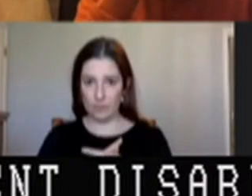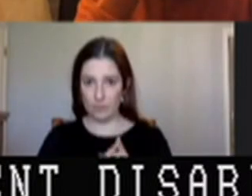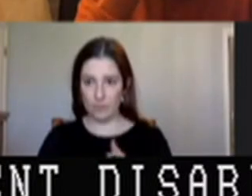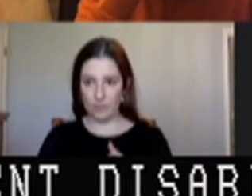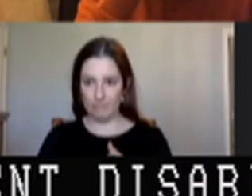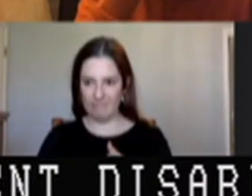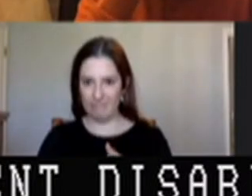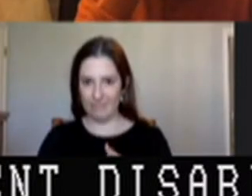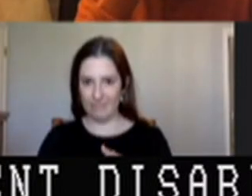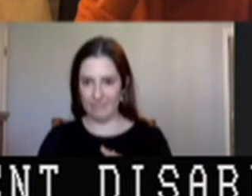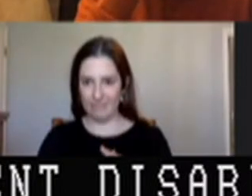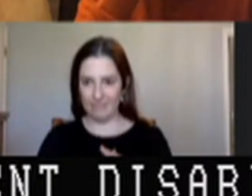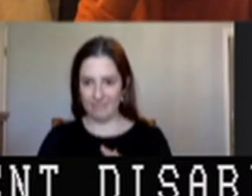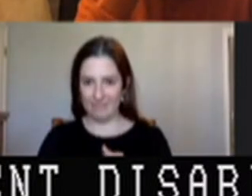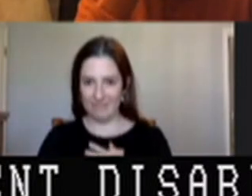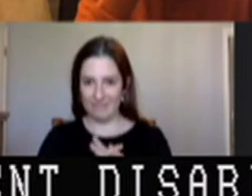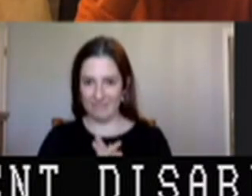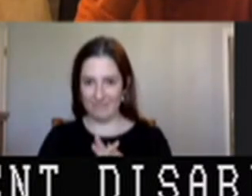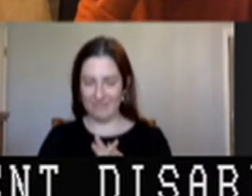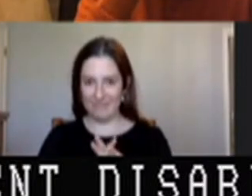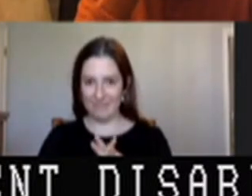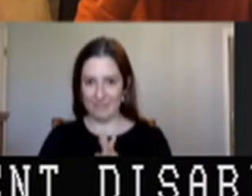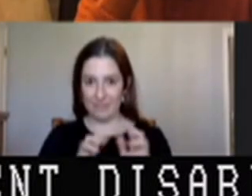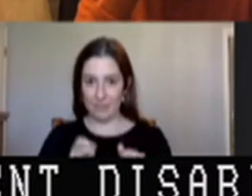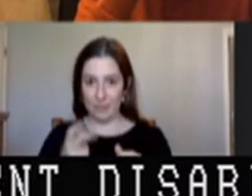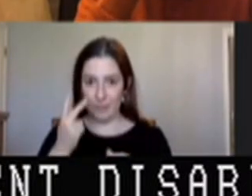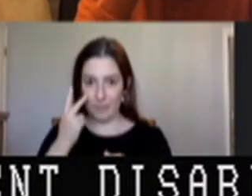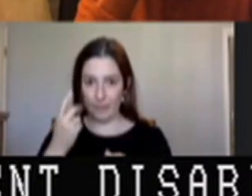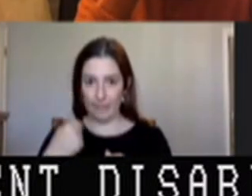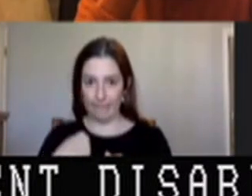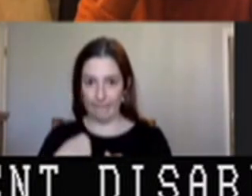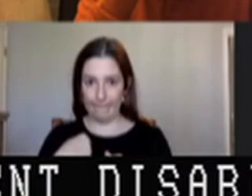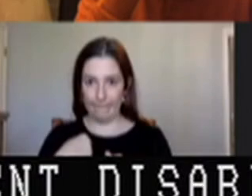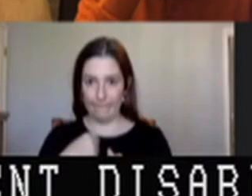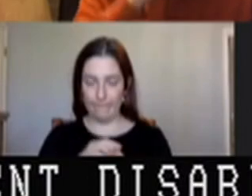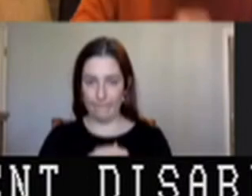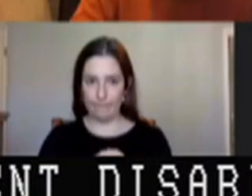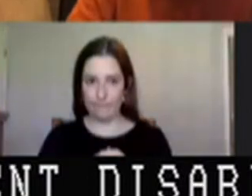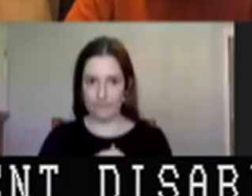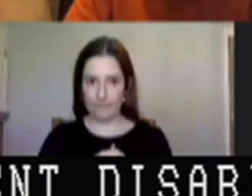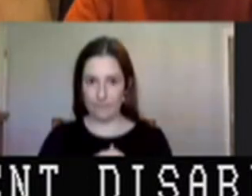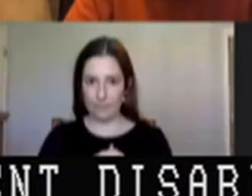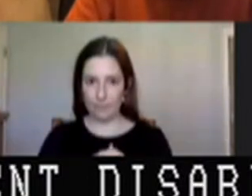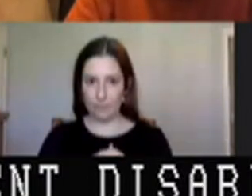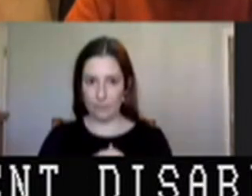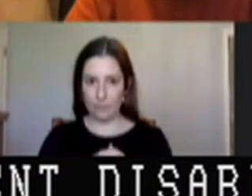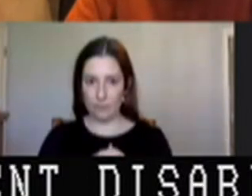the Masons. Okay, so I mean, like, there is a big difference. Oh,